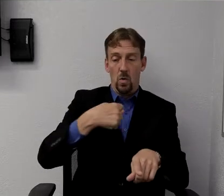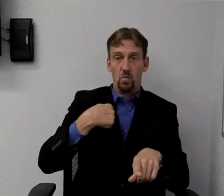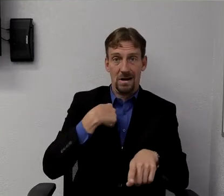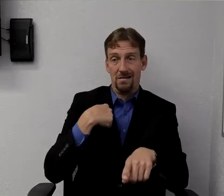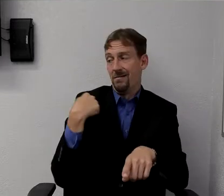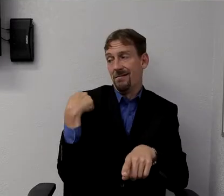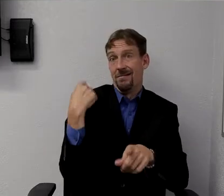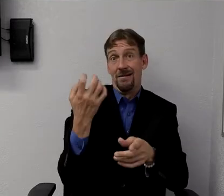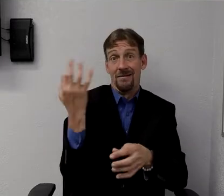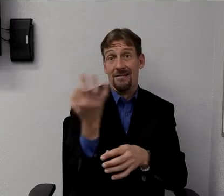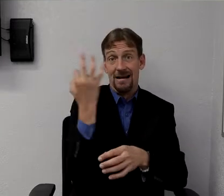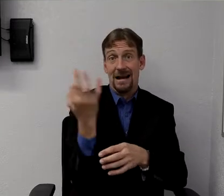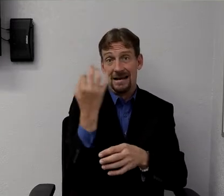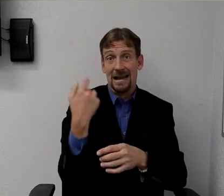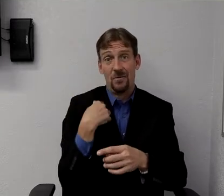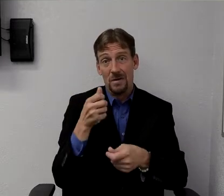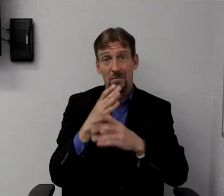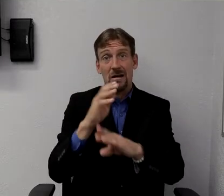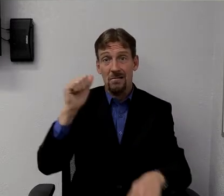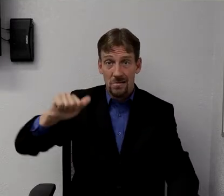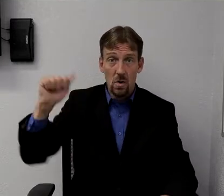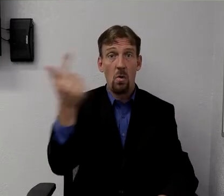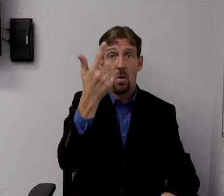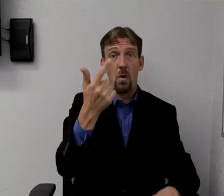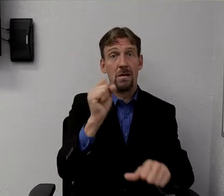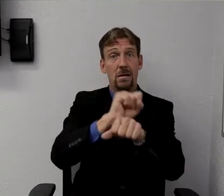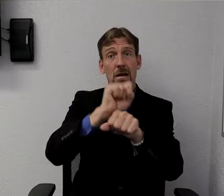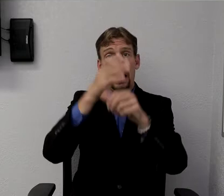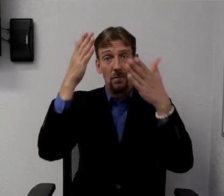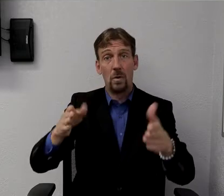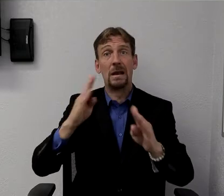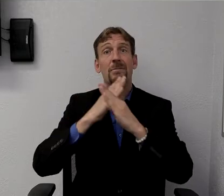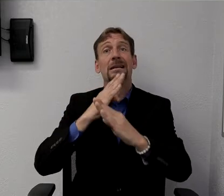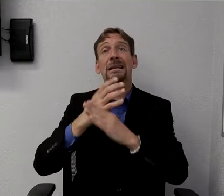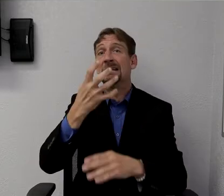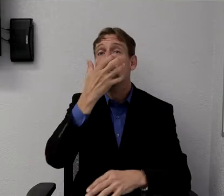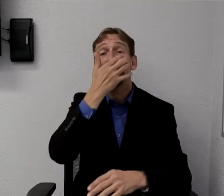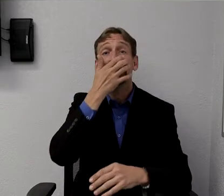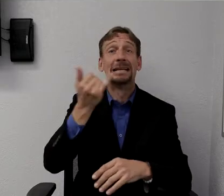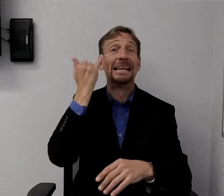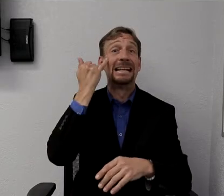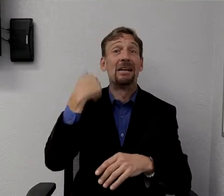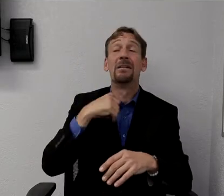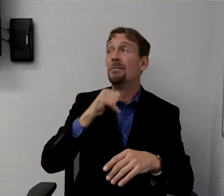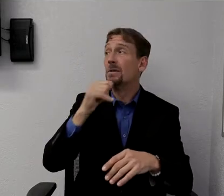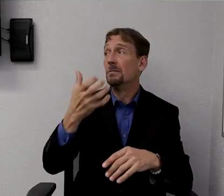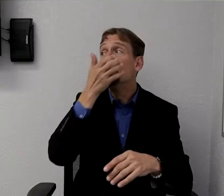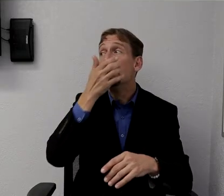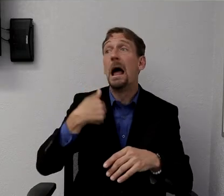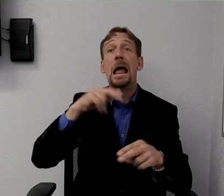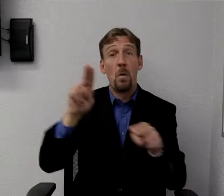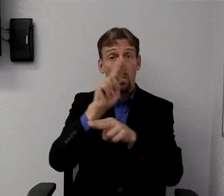masks to every single one of our employees. And when I'm not on camera here, I'm wearing one myself.